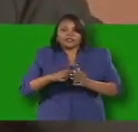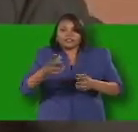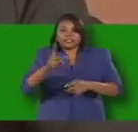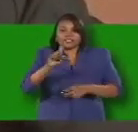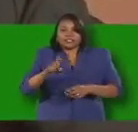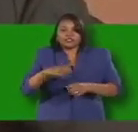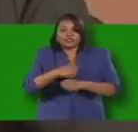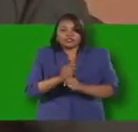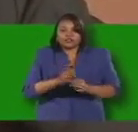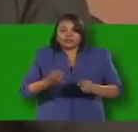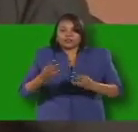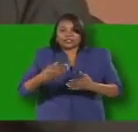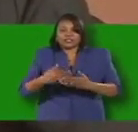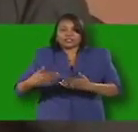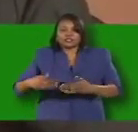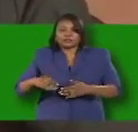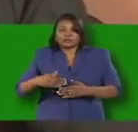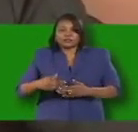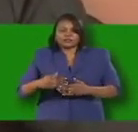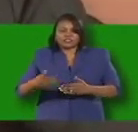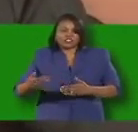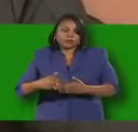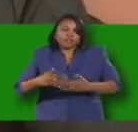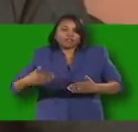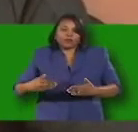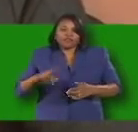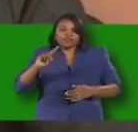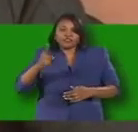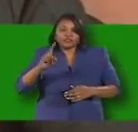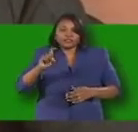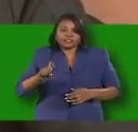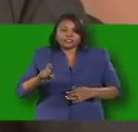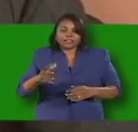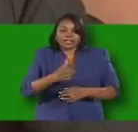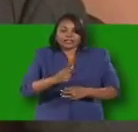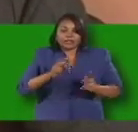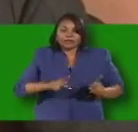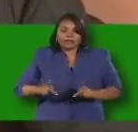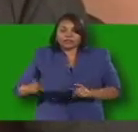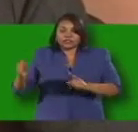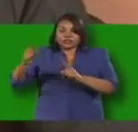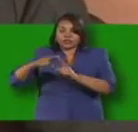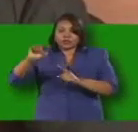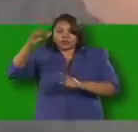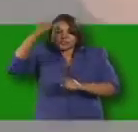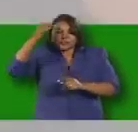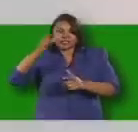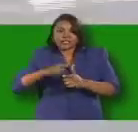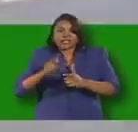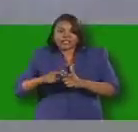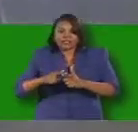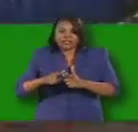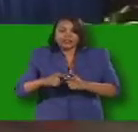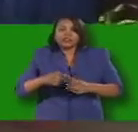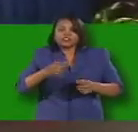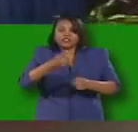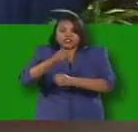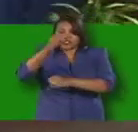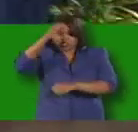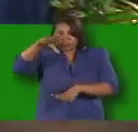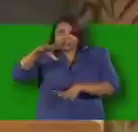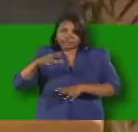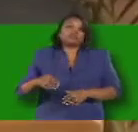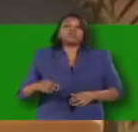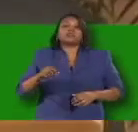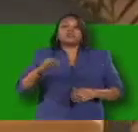But I think the first step in getting there is getting the policy to cabinet and getting it formalized and then rolling it out. So again, on behalf